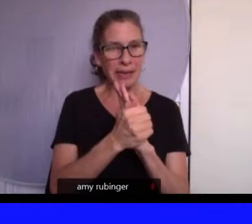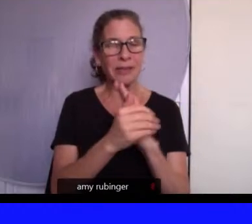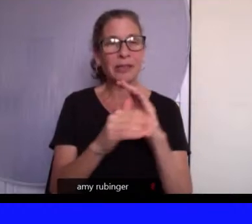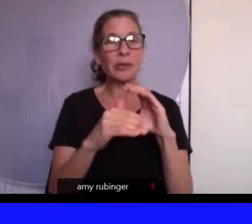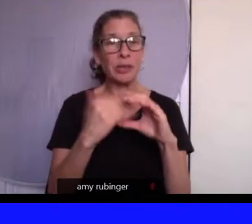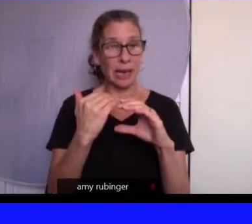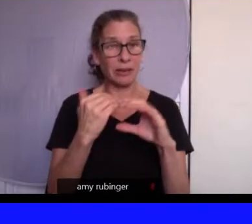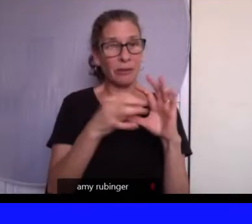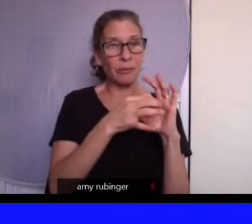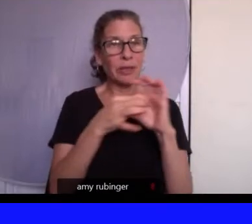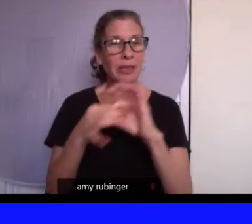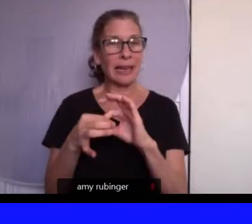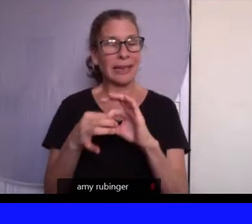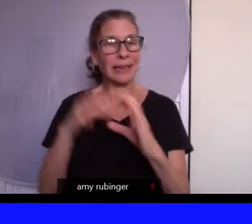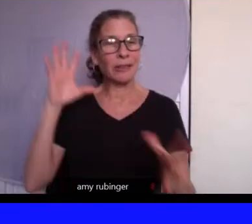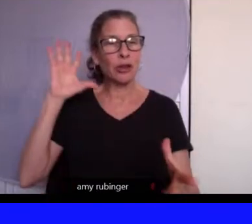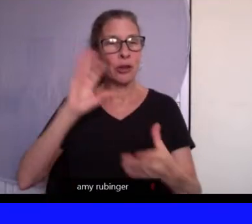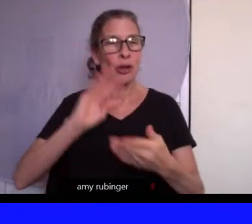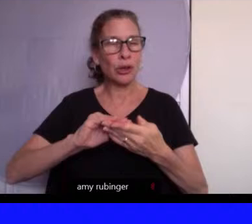12,369. We were down to